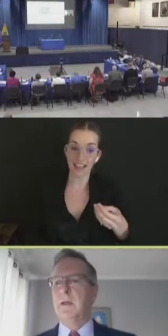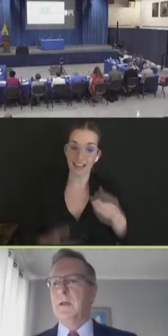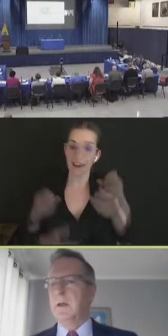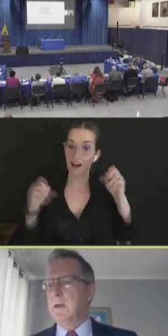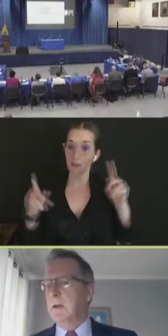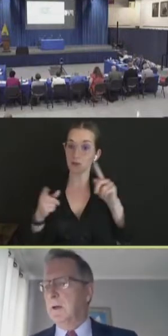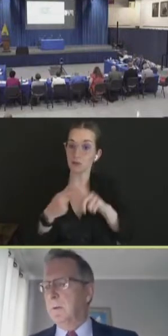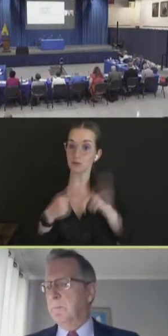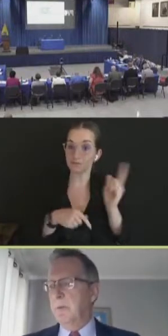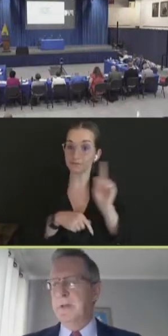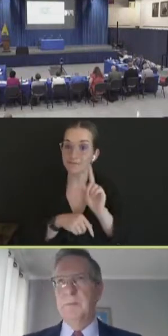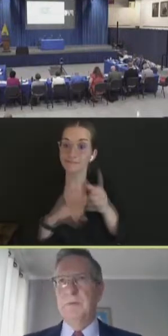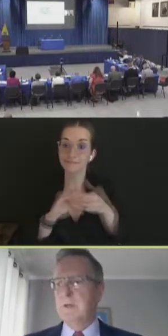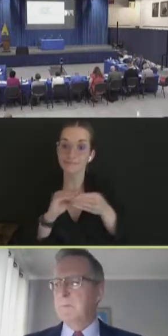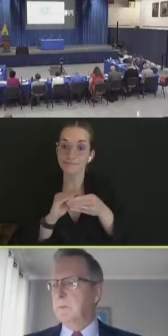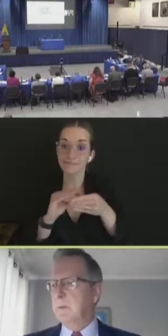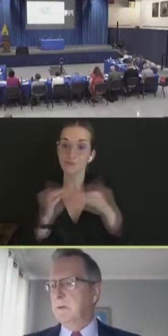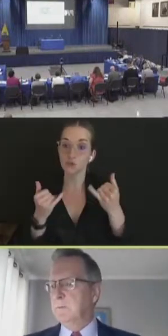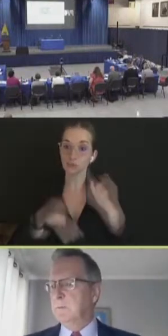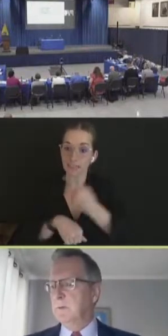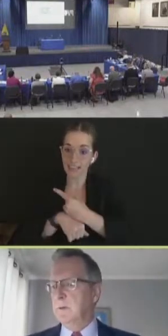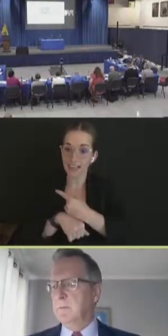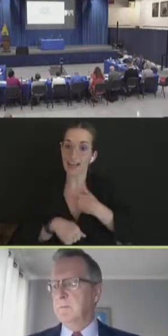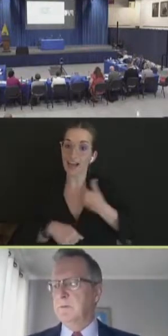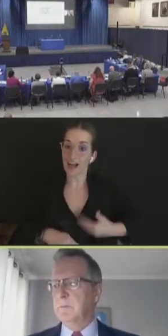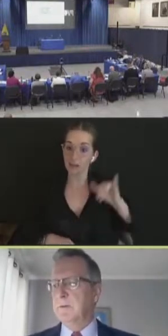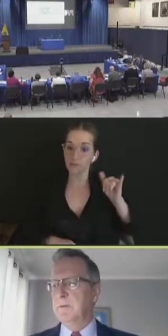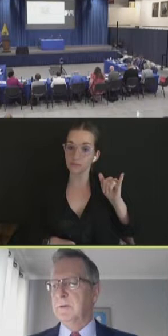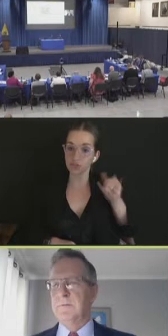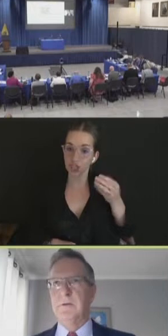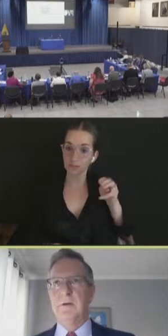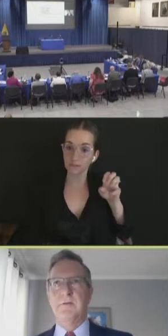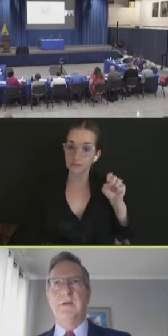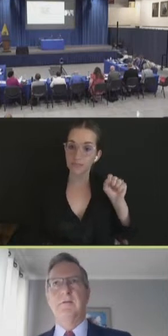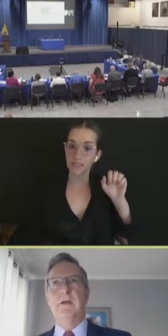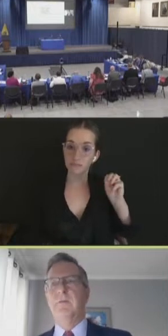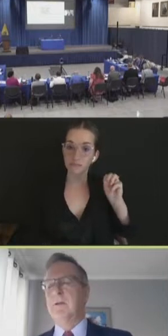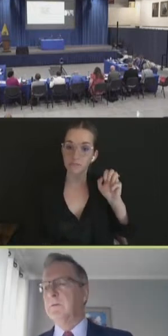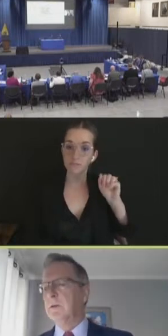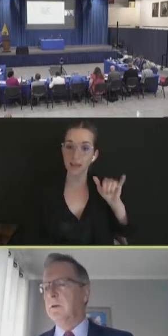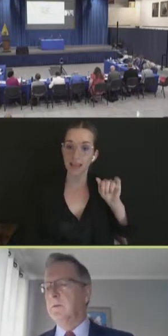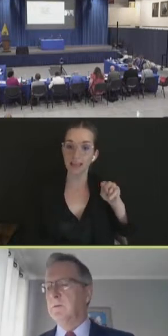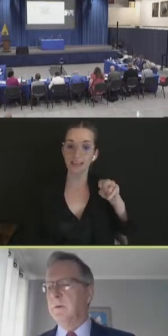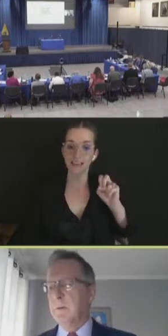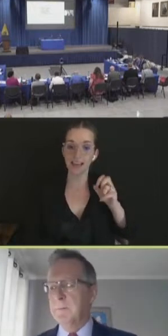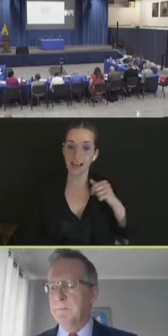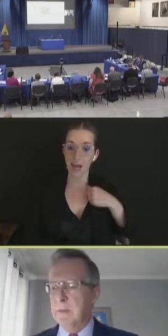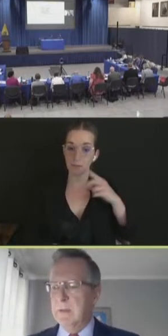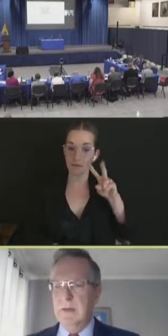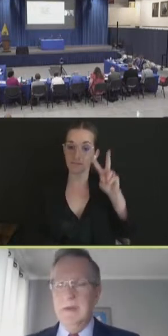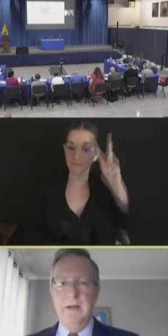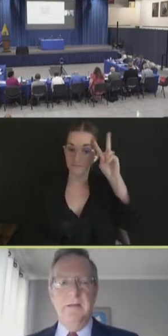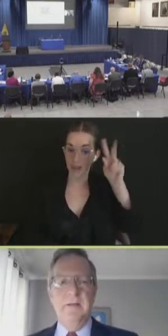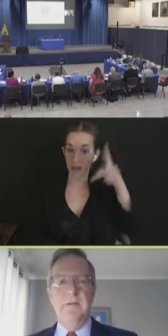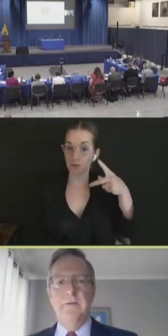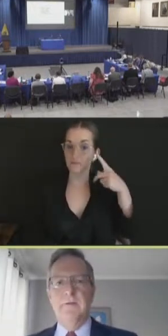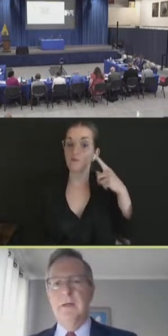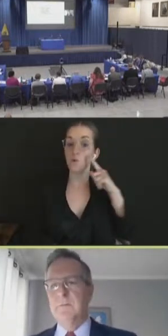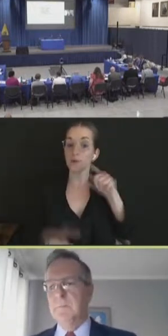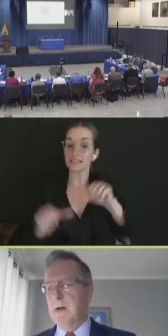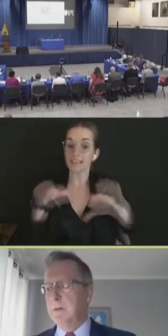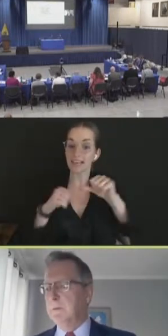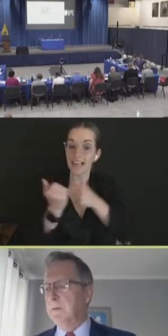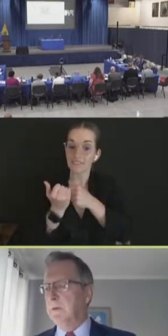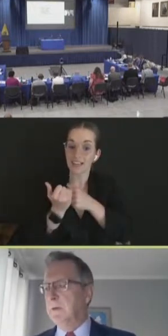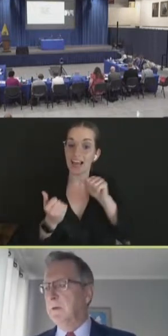today. My name is James Main. As noted, I'm the Vice President of Science Advocacy at Pharma. I lead the